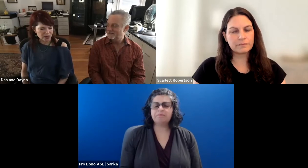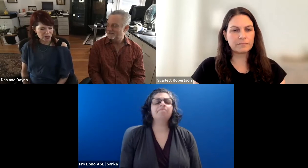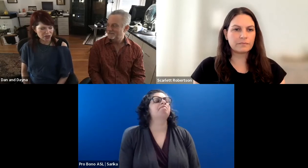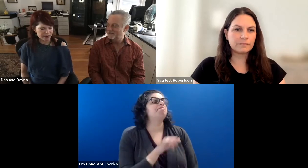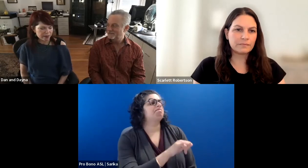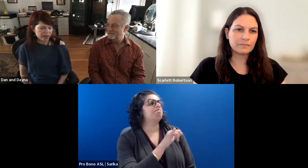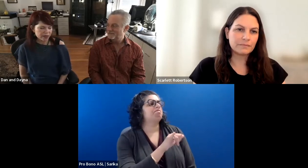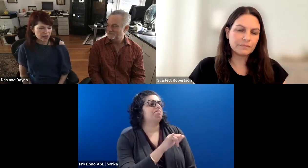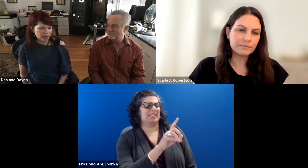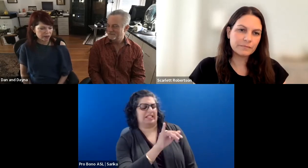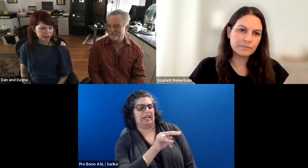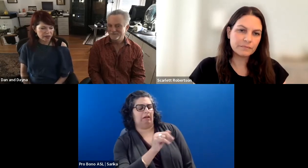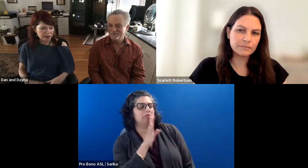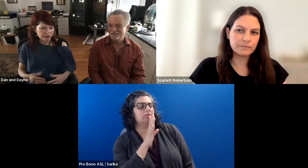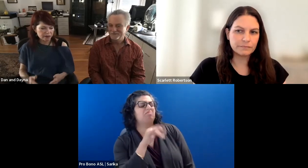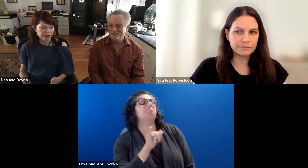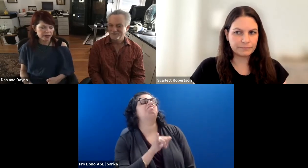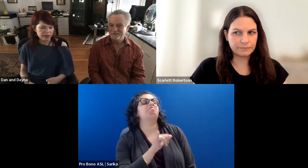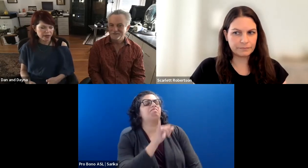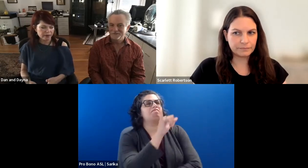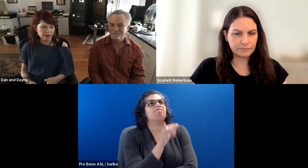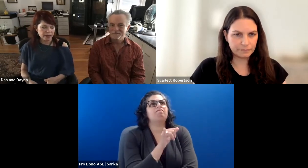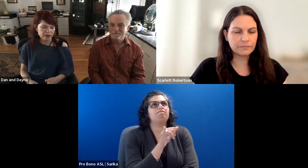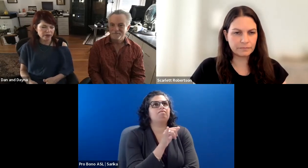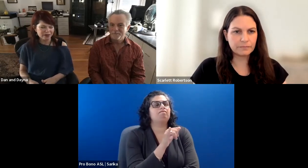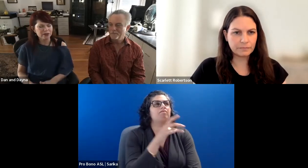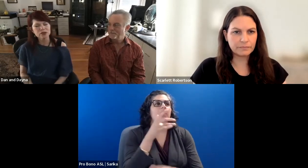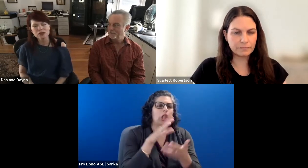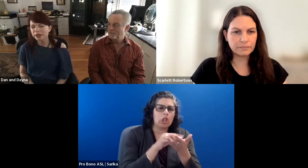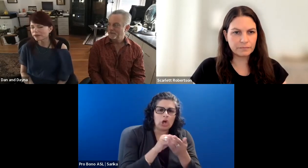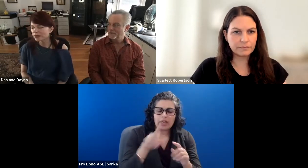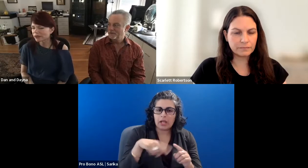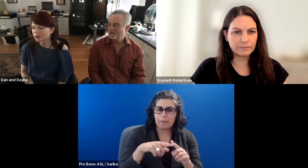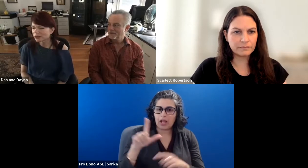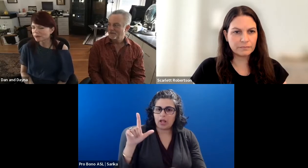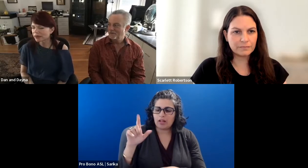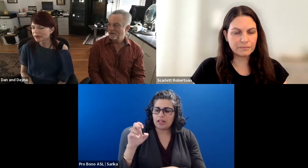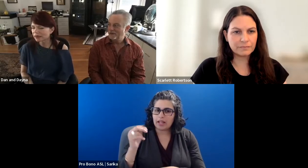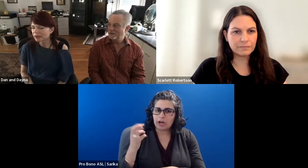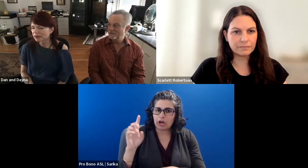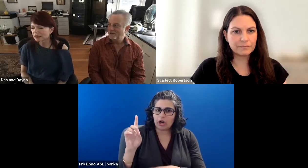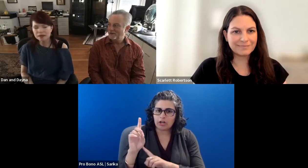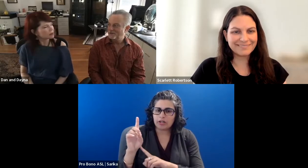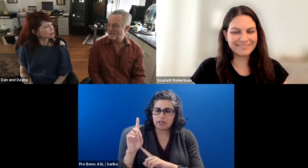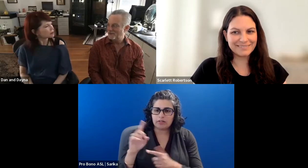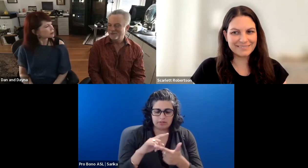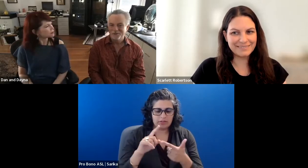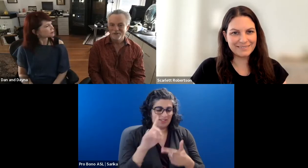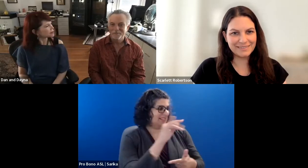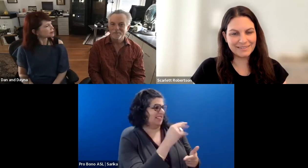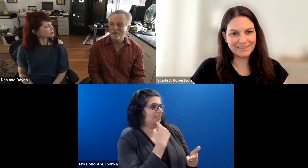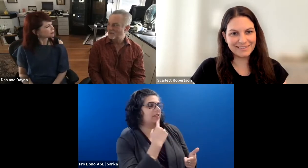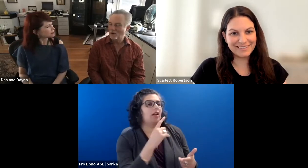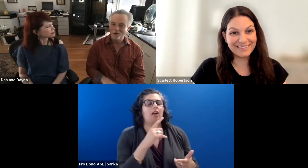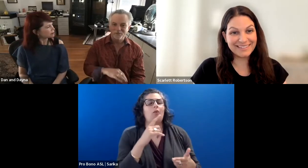Oh gosh. I mean, I think a lot of it was finding things out about Leonard. God, there's so many different things that were surprising. Well, as you compose your